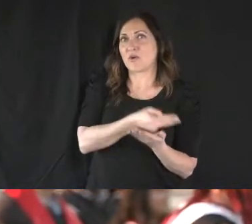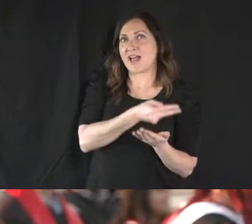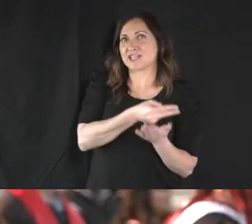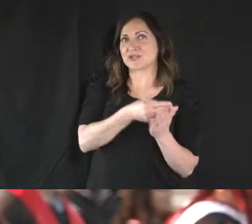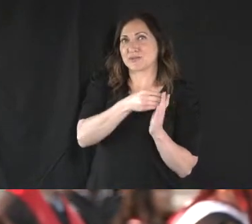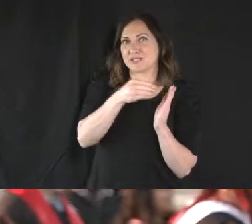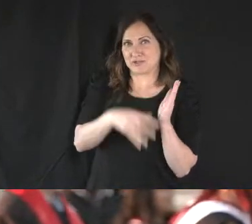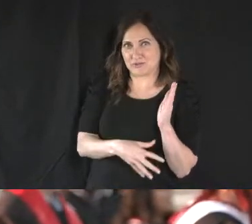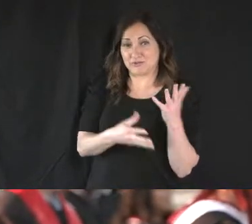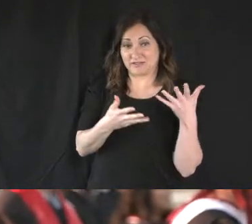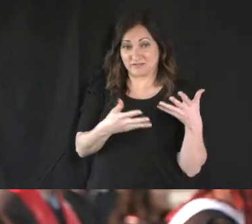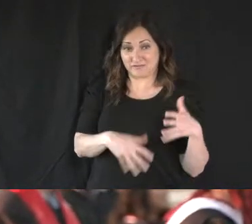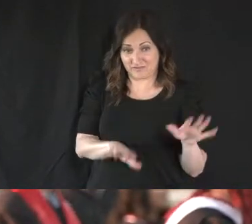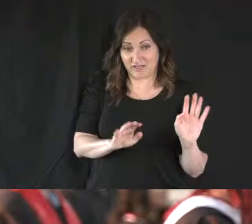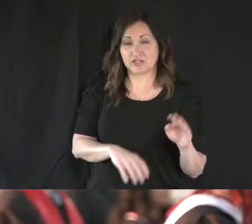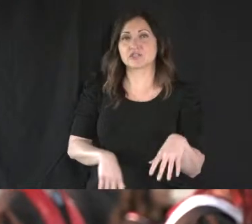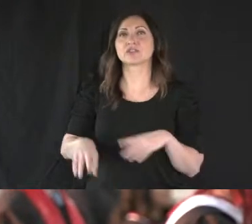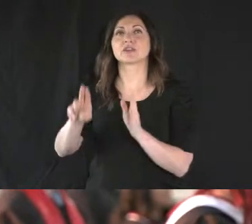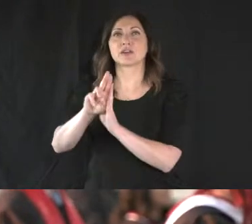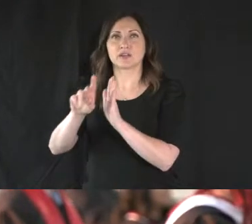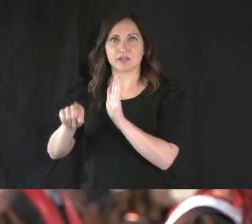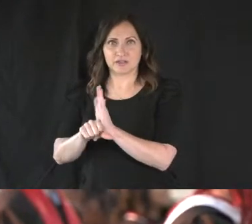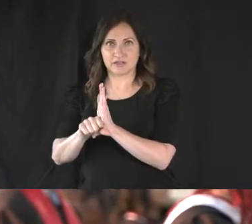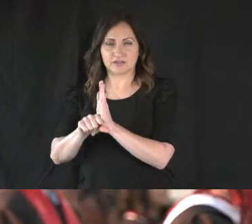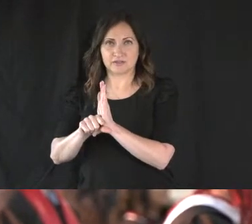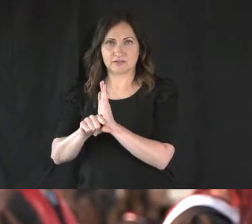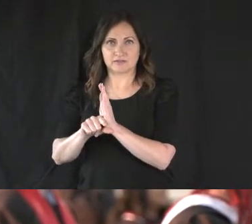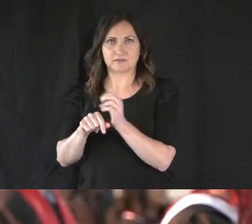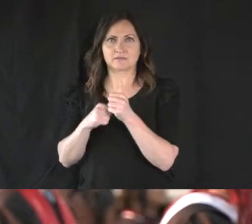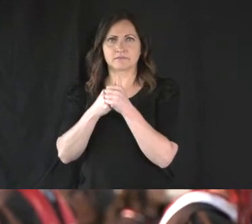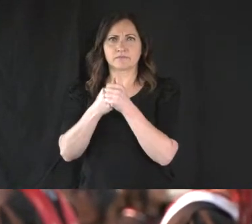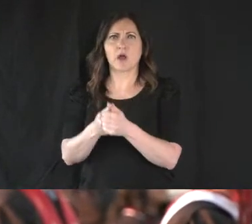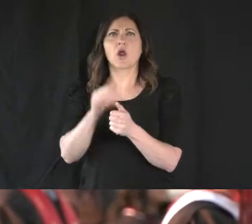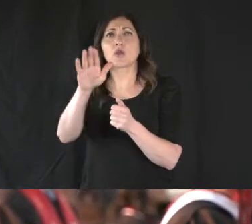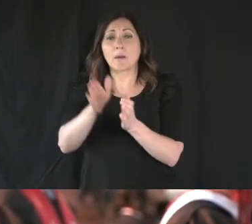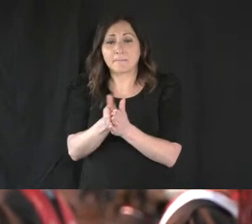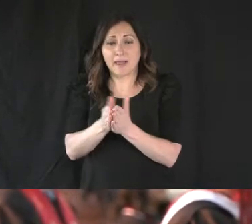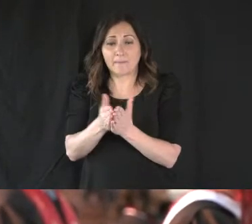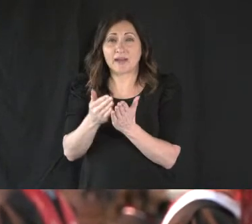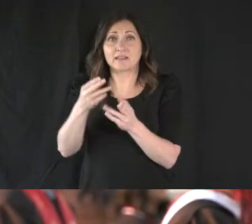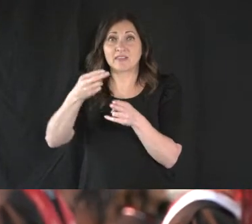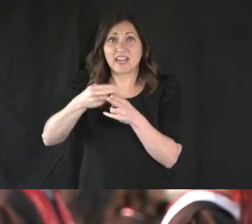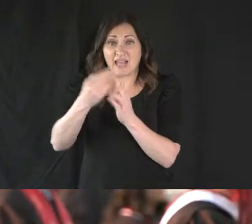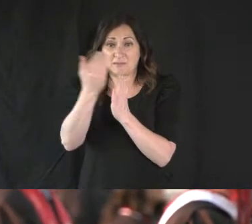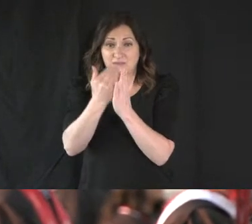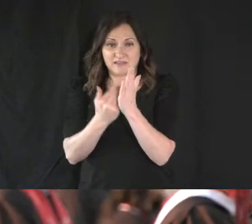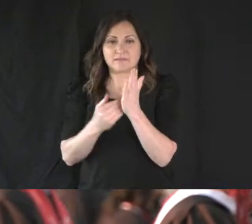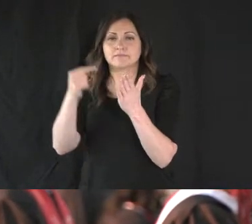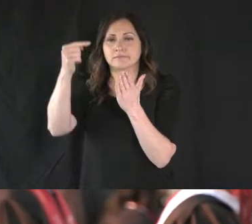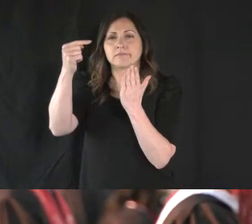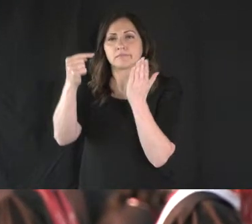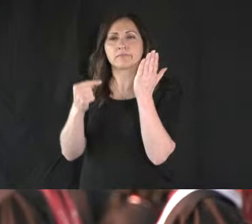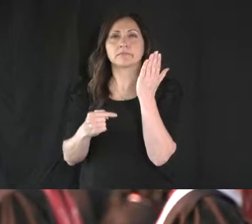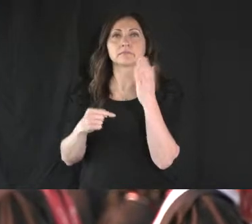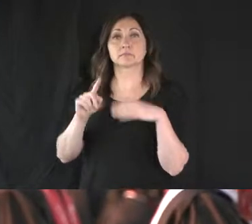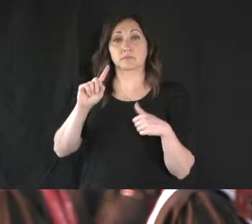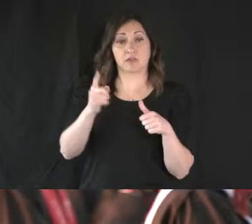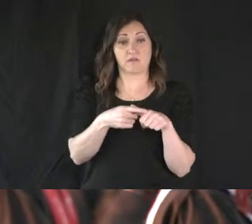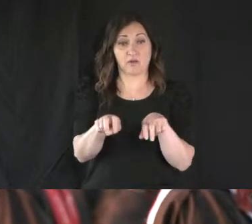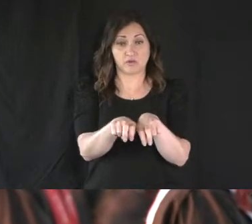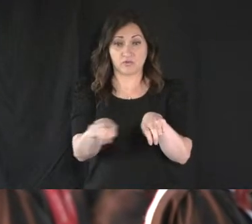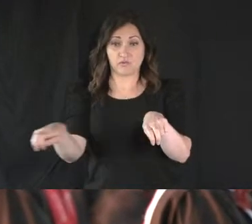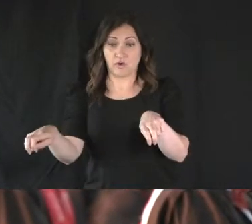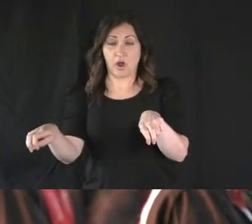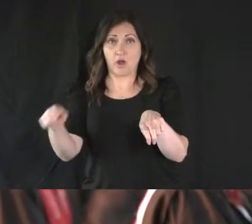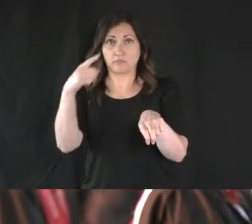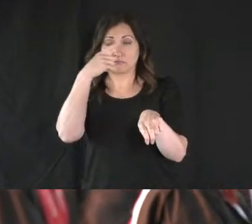and followed by the undergraduates in the order published in the program. Will the first row of candidates